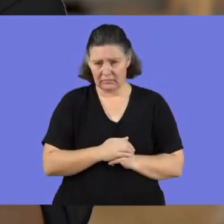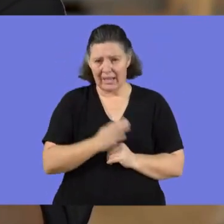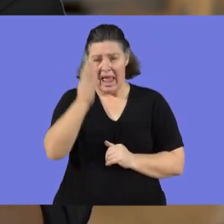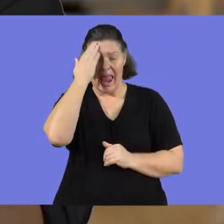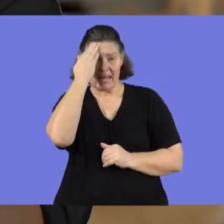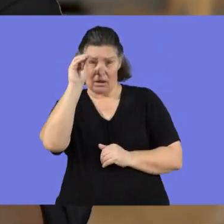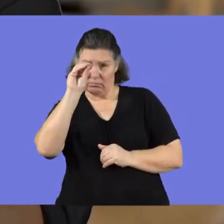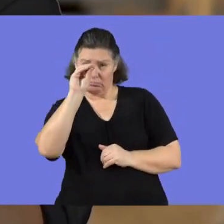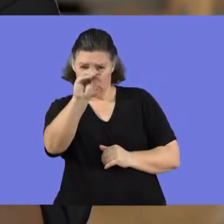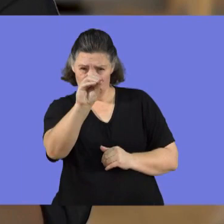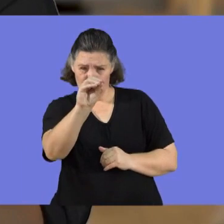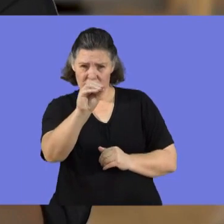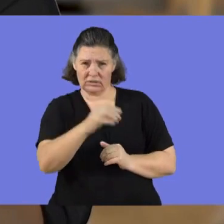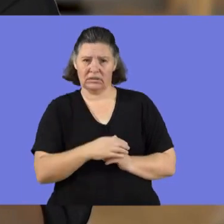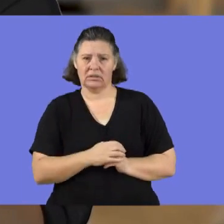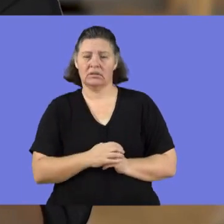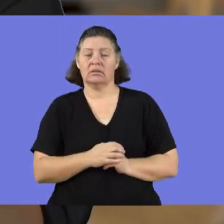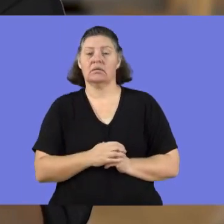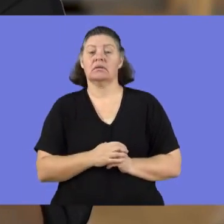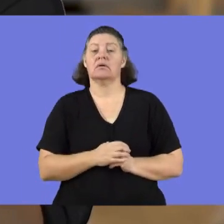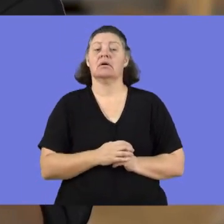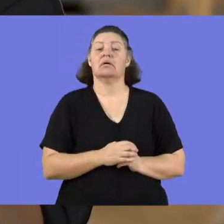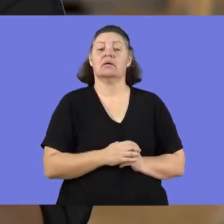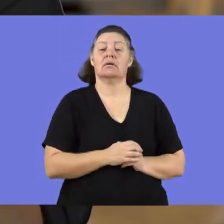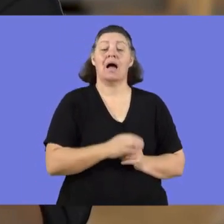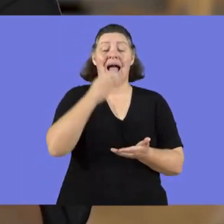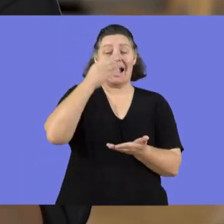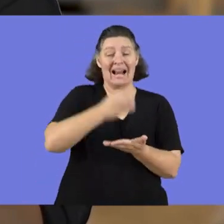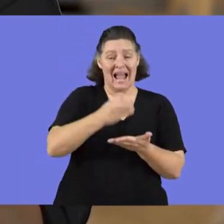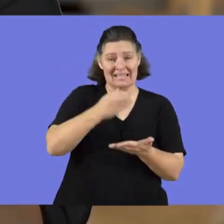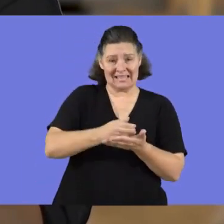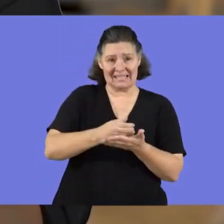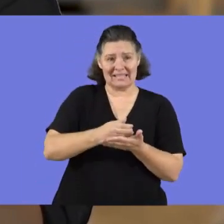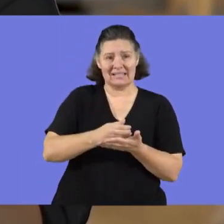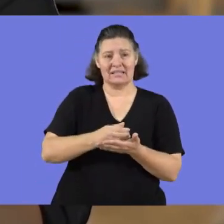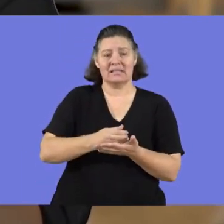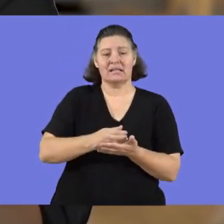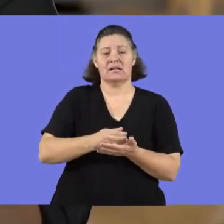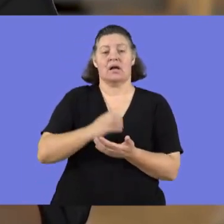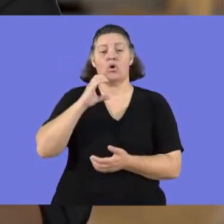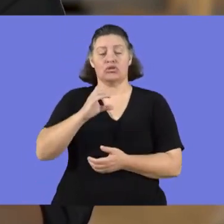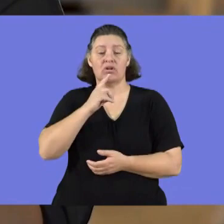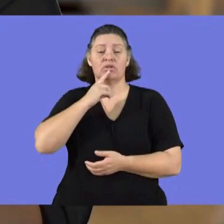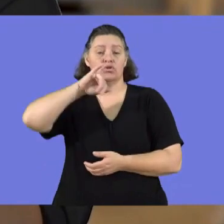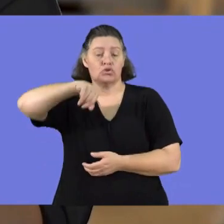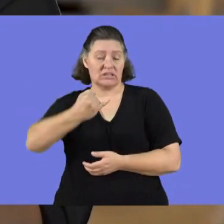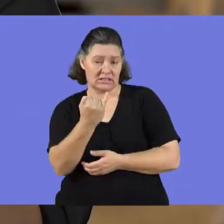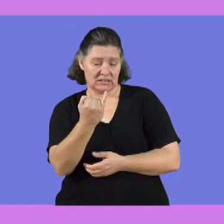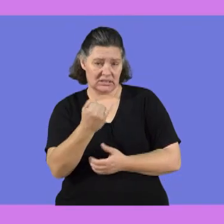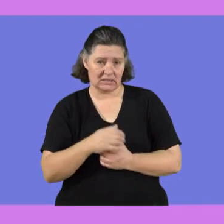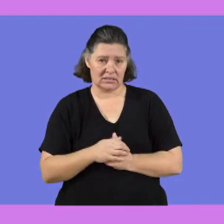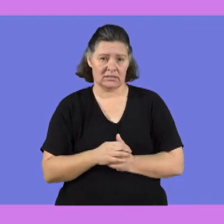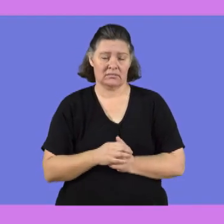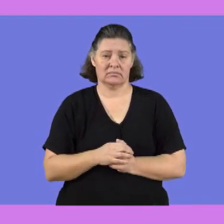the most relevant heading. The most relevant heading that we are going to have is going to be glasses